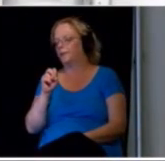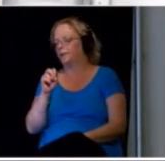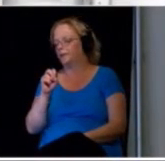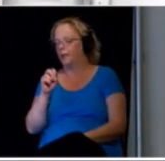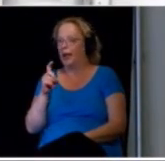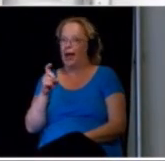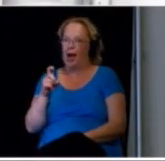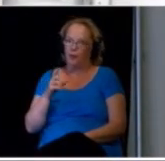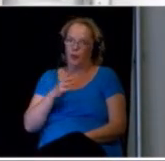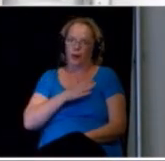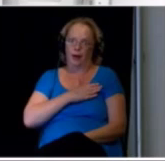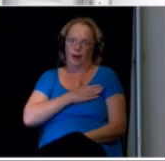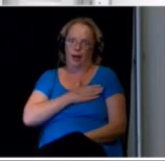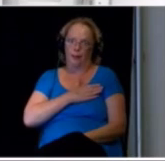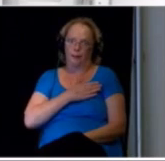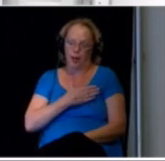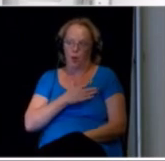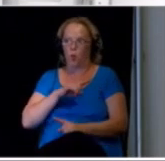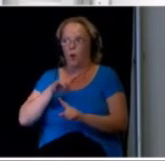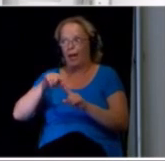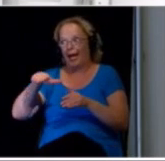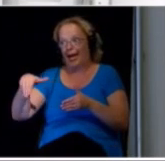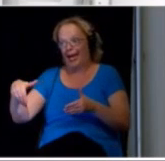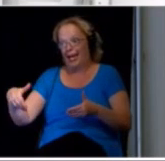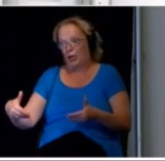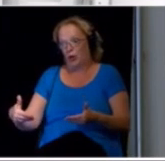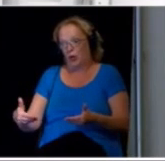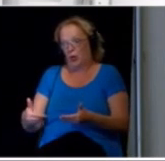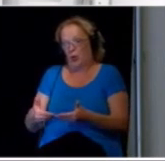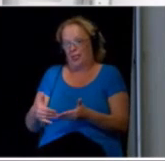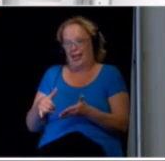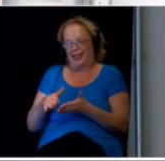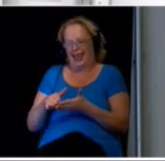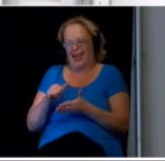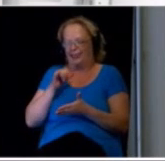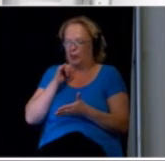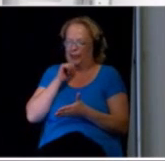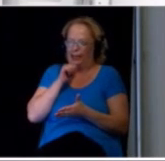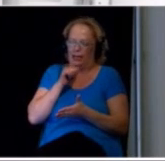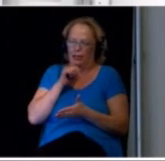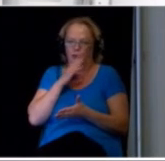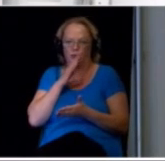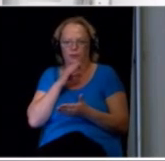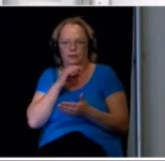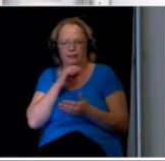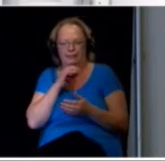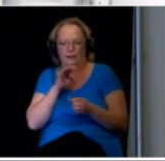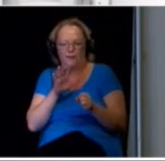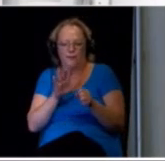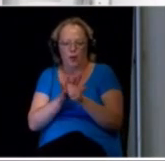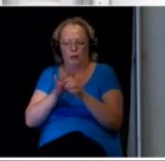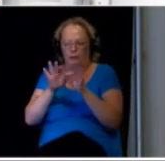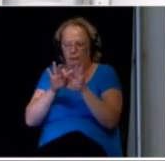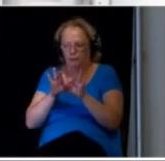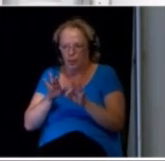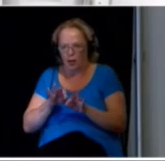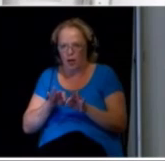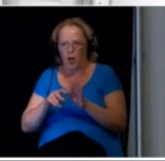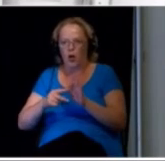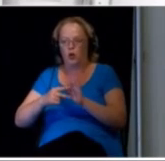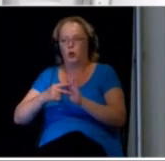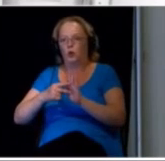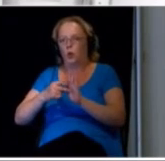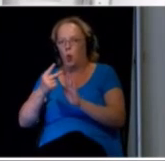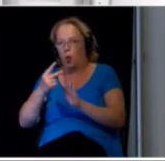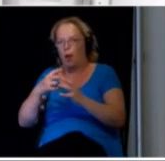admit, I think in introducing it, we probably didn't do an ideal job of explaining that dual motor meant all-wheel